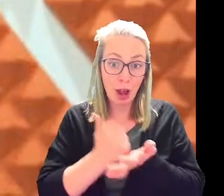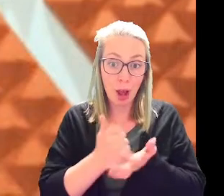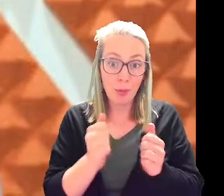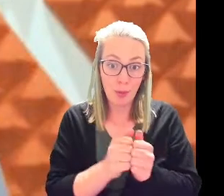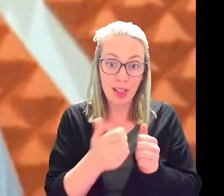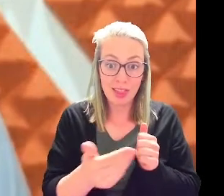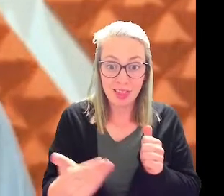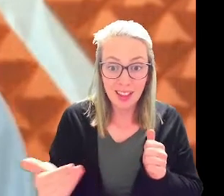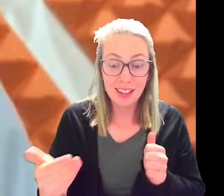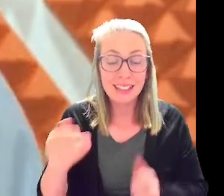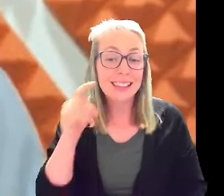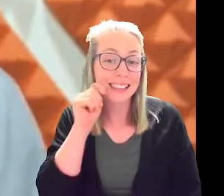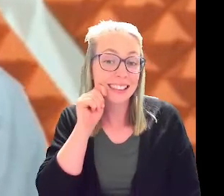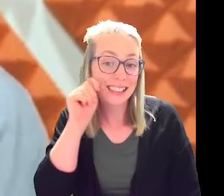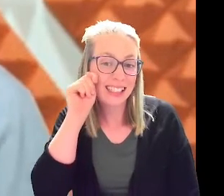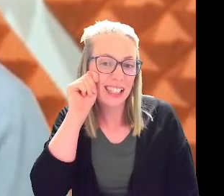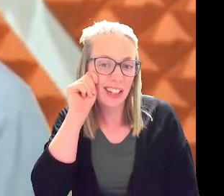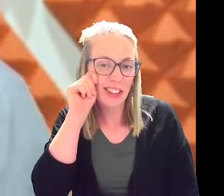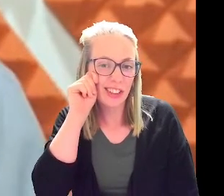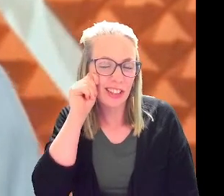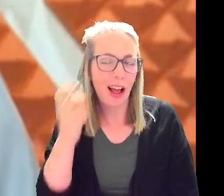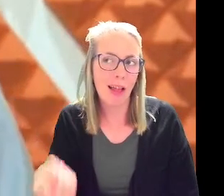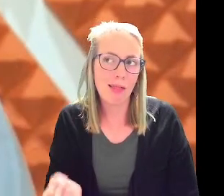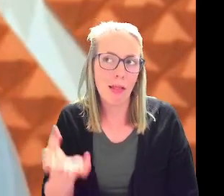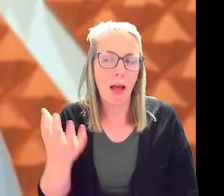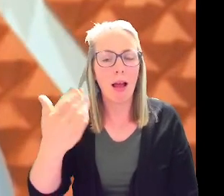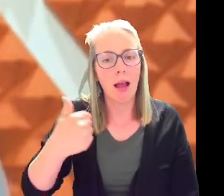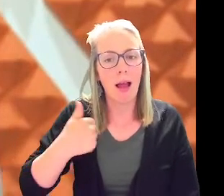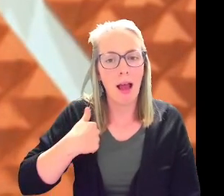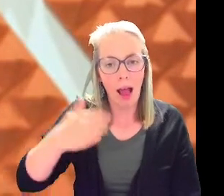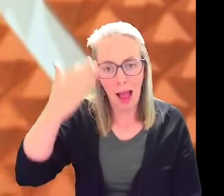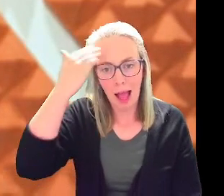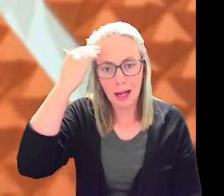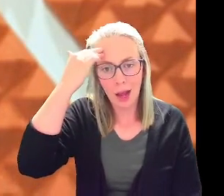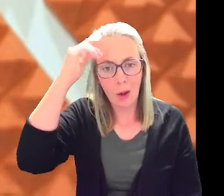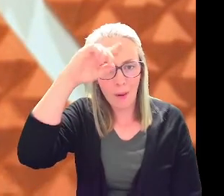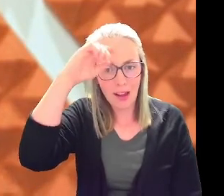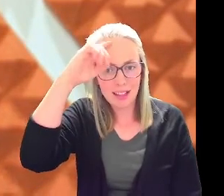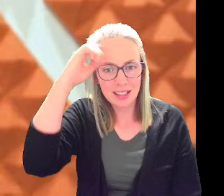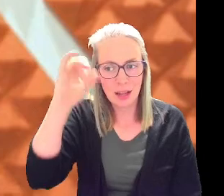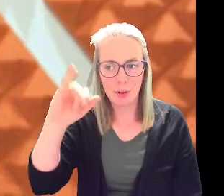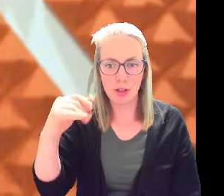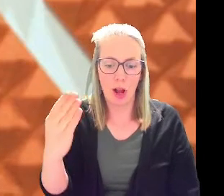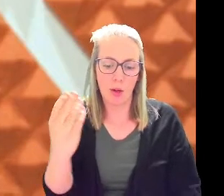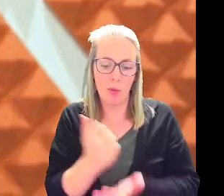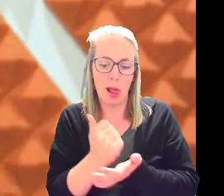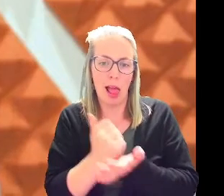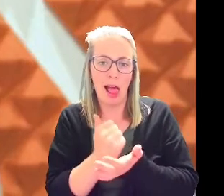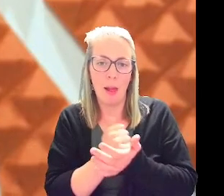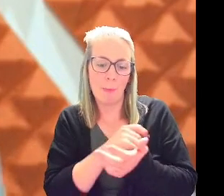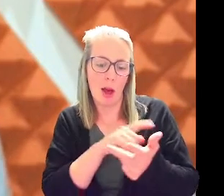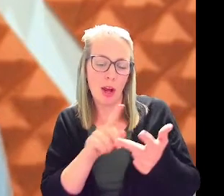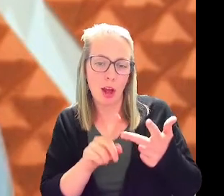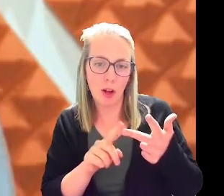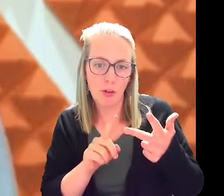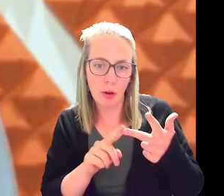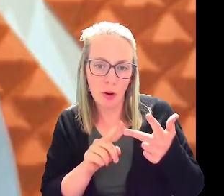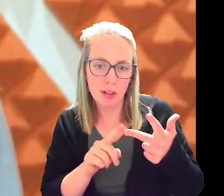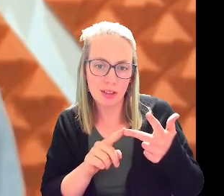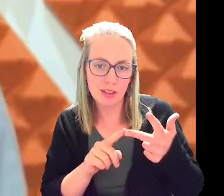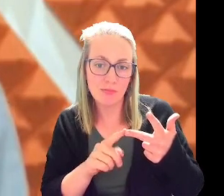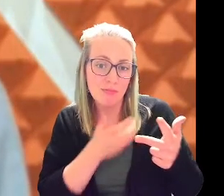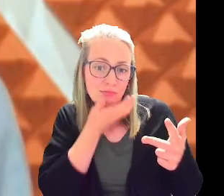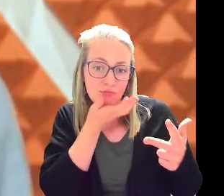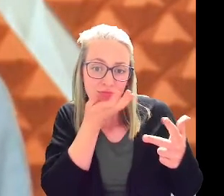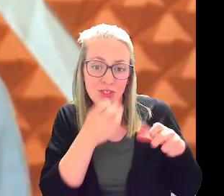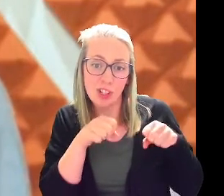this. A lot of teenagers that I know as a summer job will go out and help on a golf course. And they'll help simply just mow